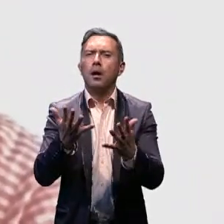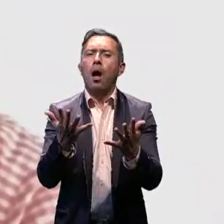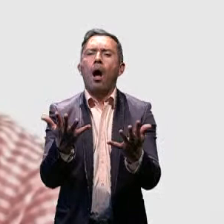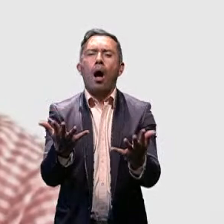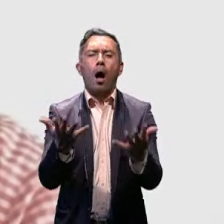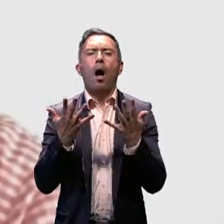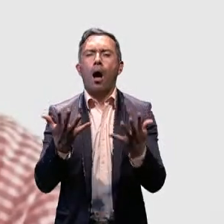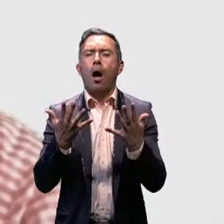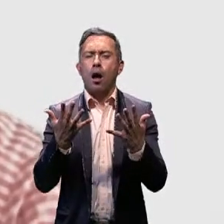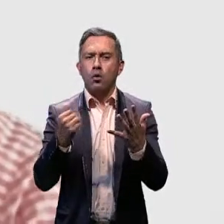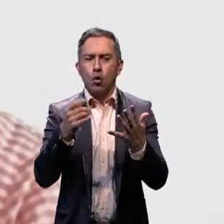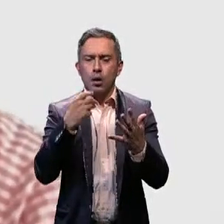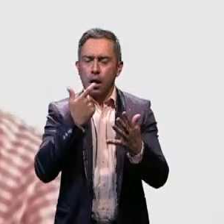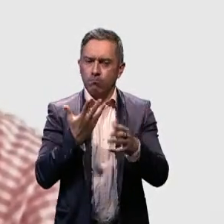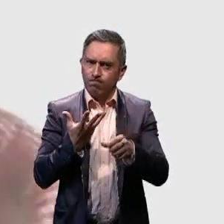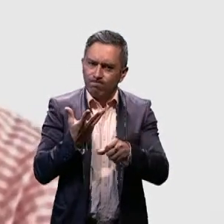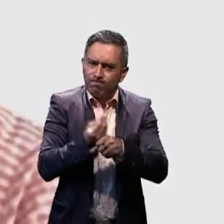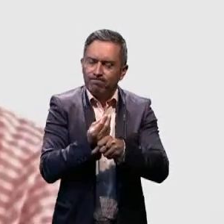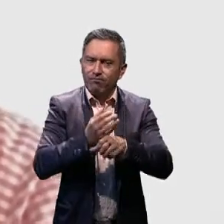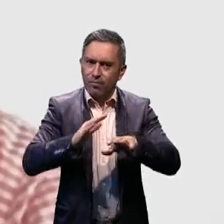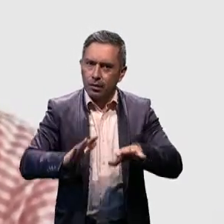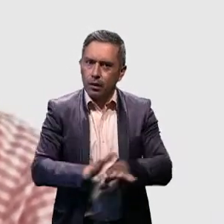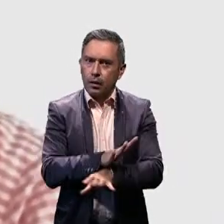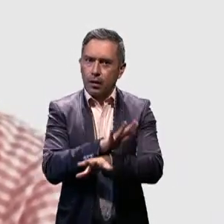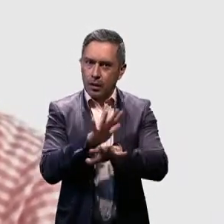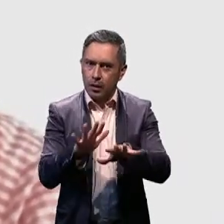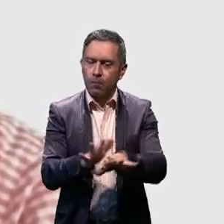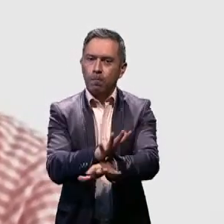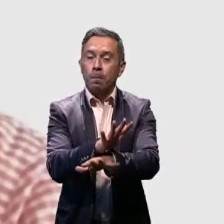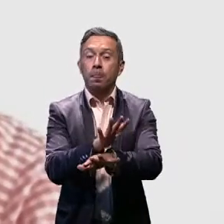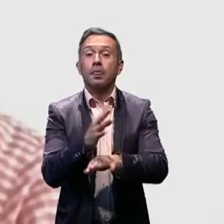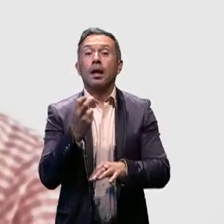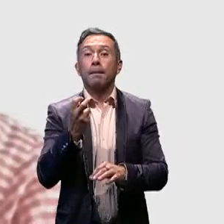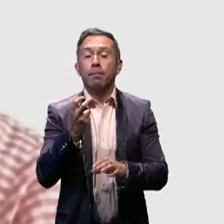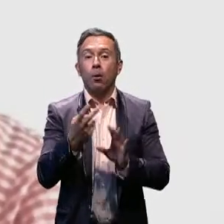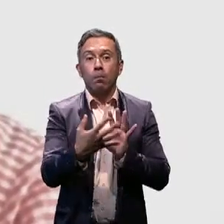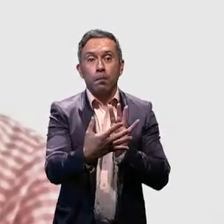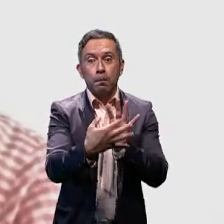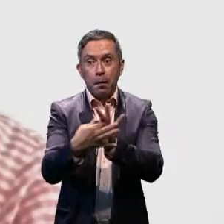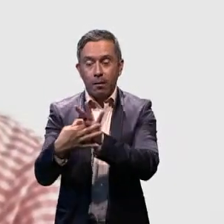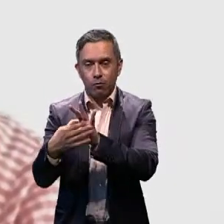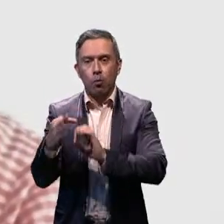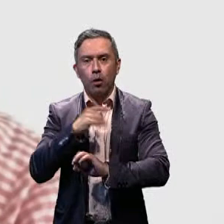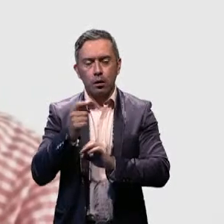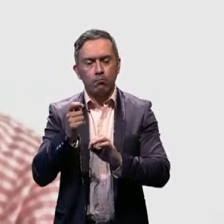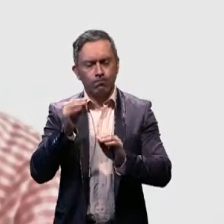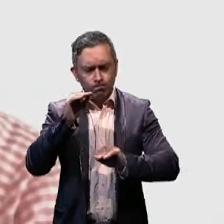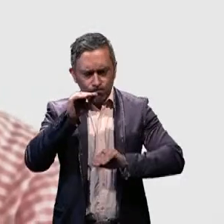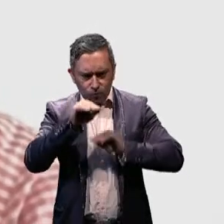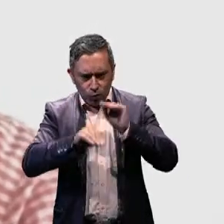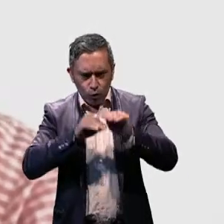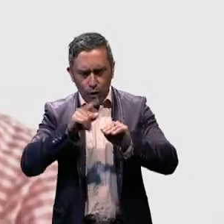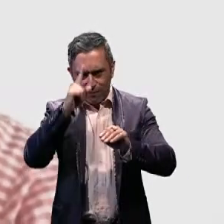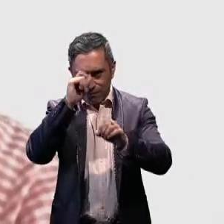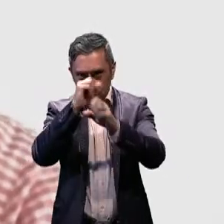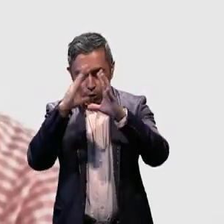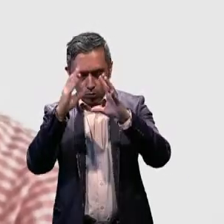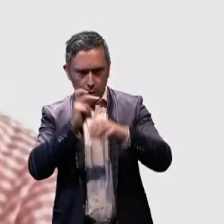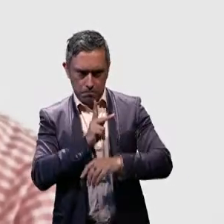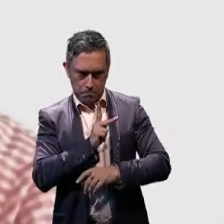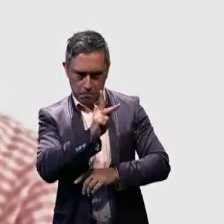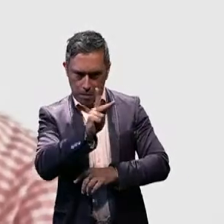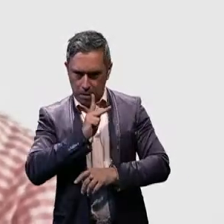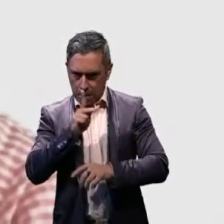reform, or if we would like to be more ambitious, to transform. So from these coalitions, to build and to